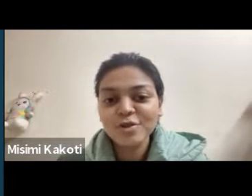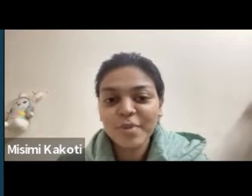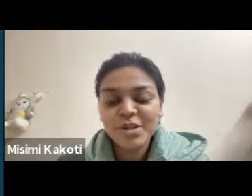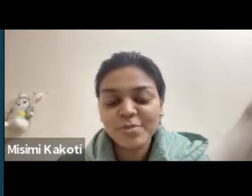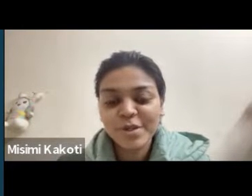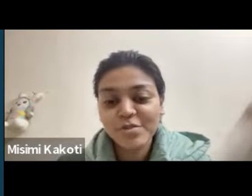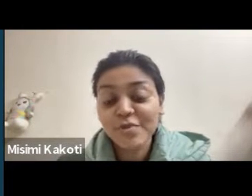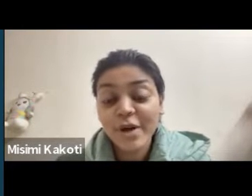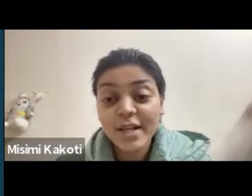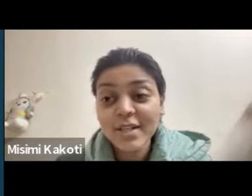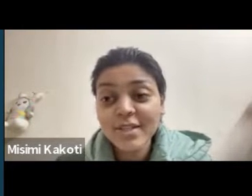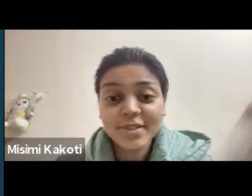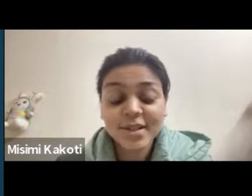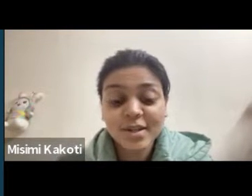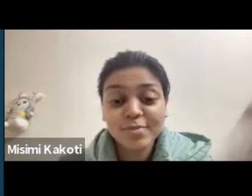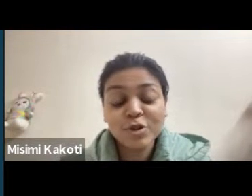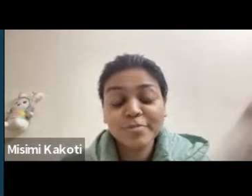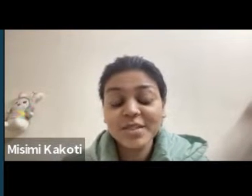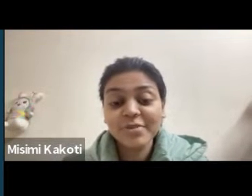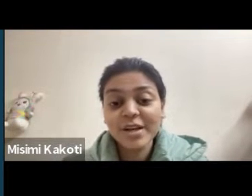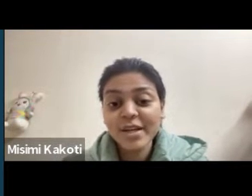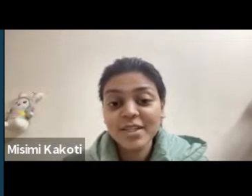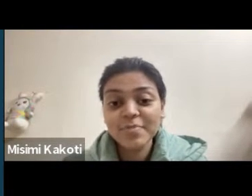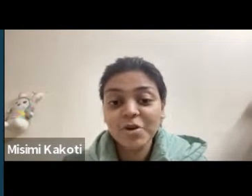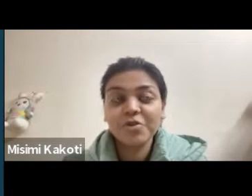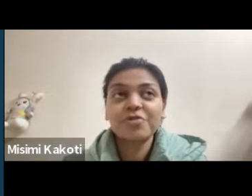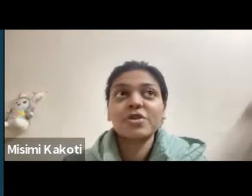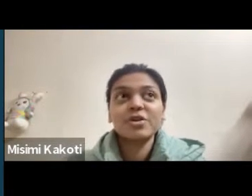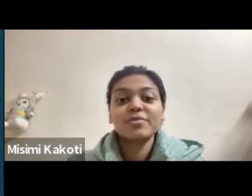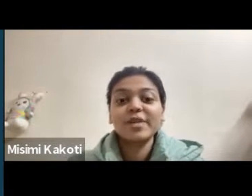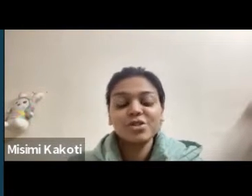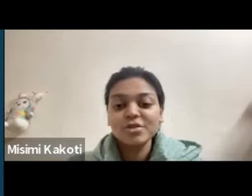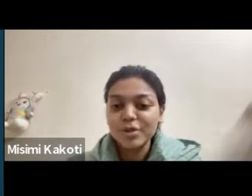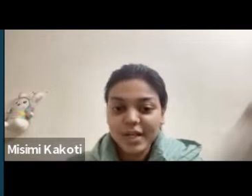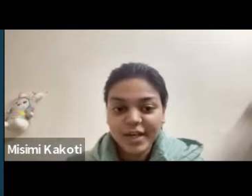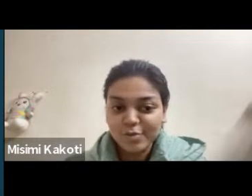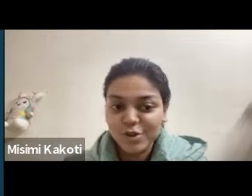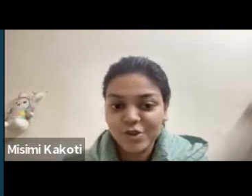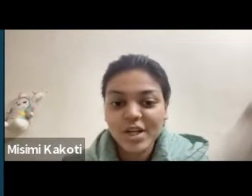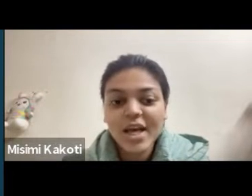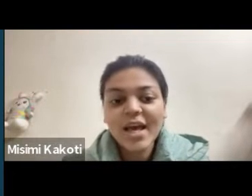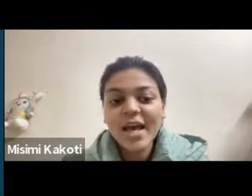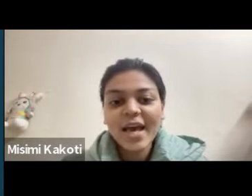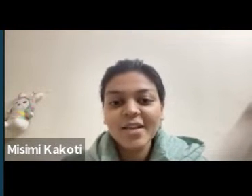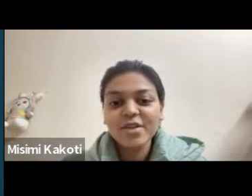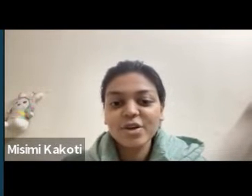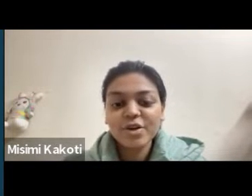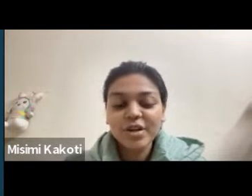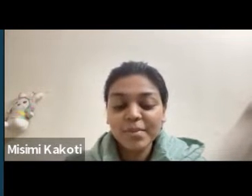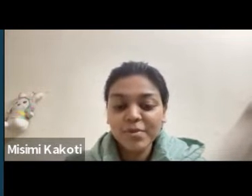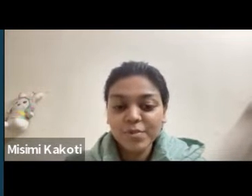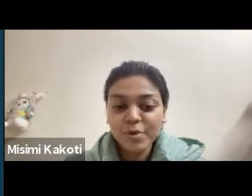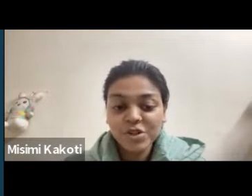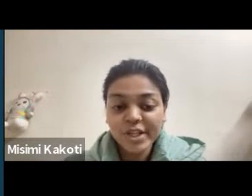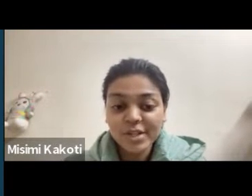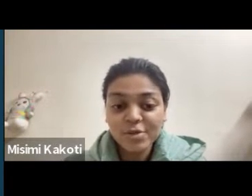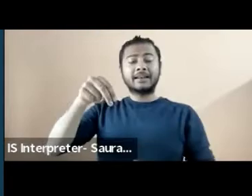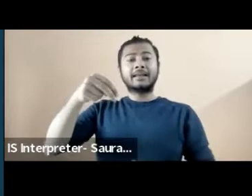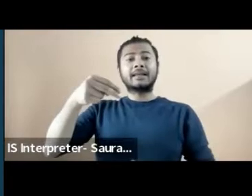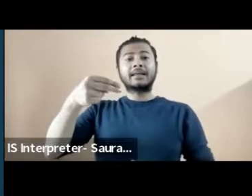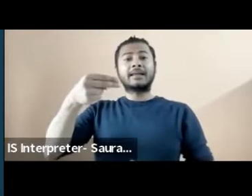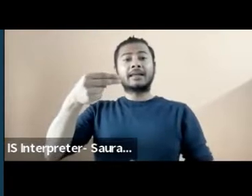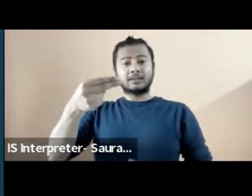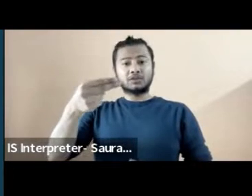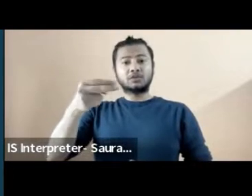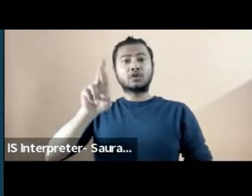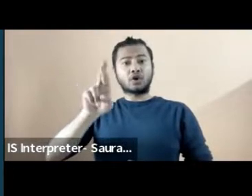institutionalizing social participation for health, more specifically as part of the National Rural Health Mission. And the name of the project